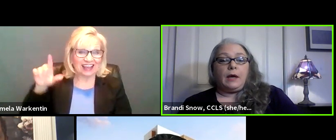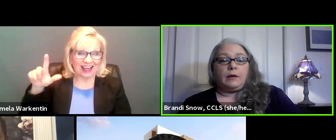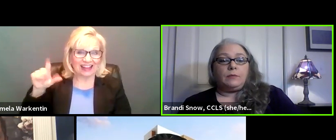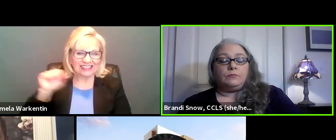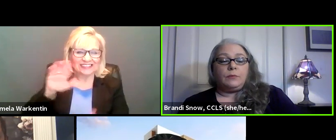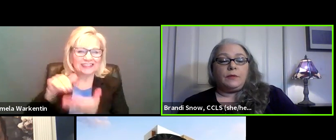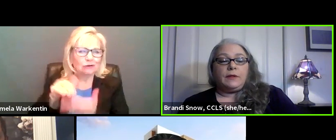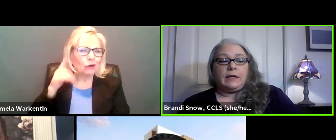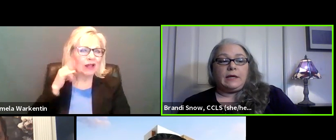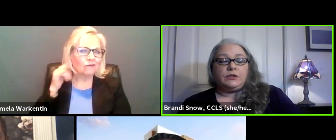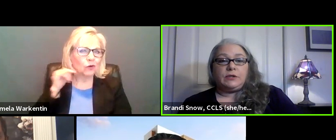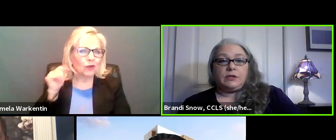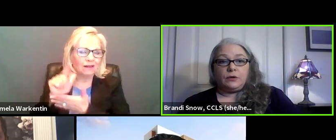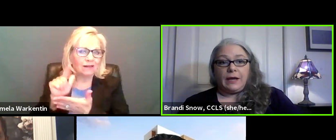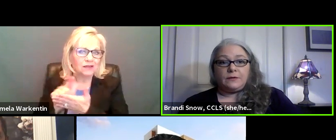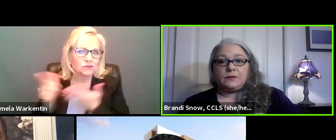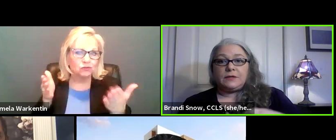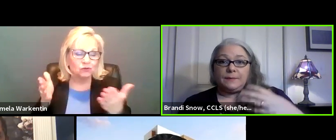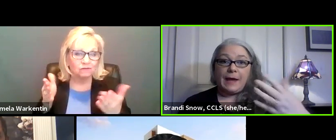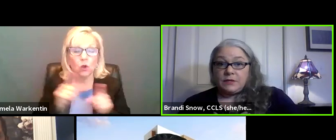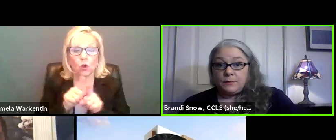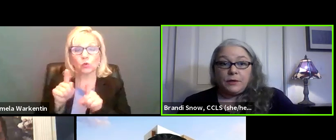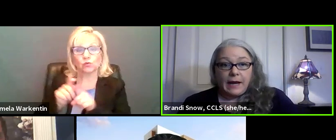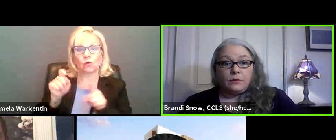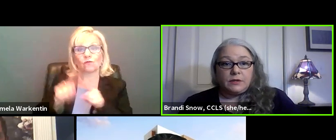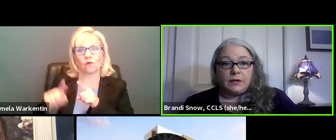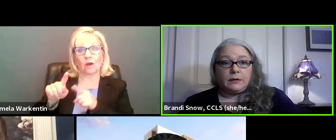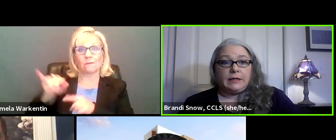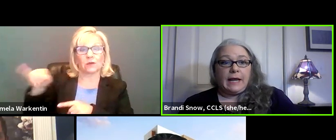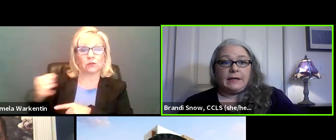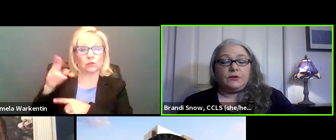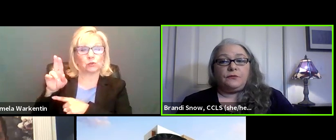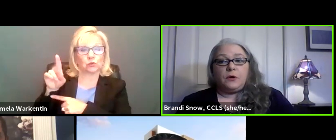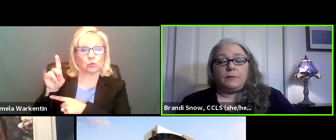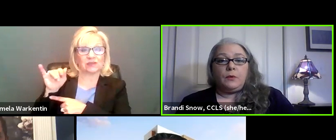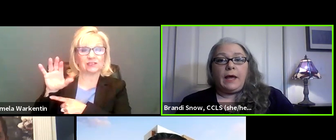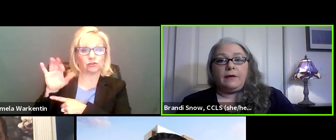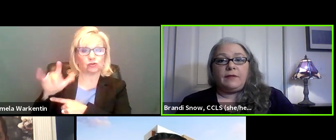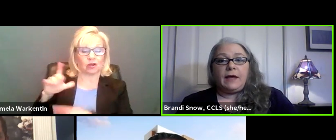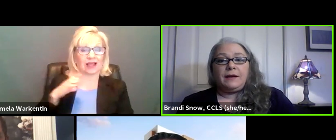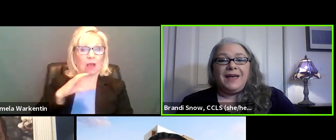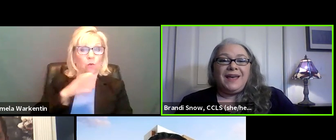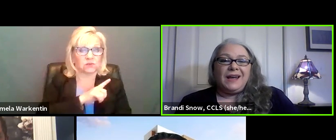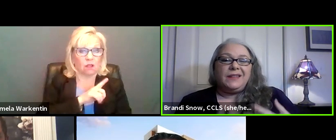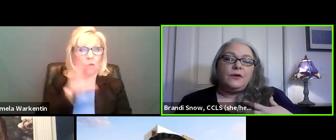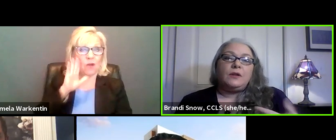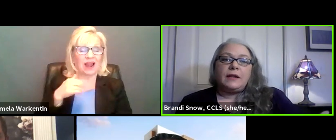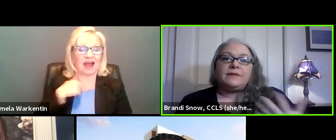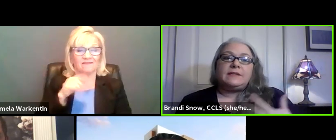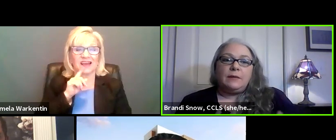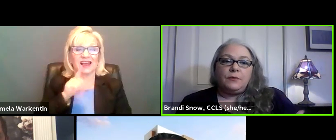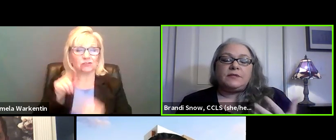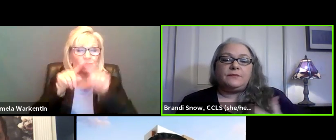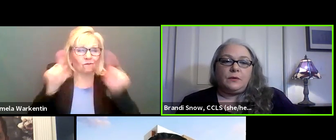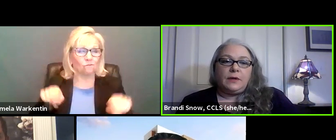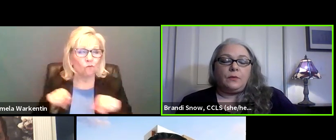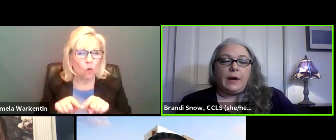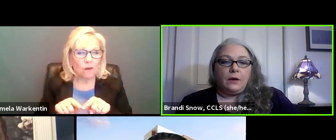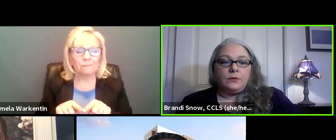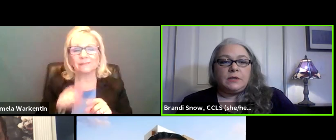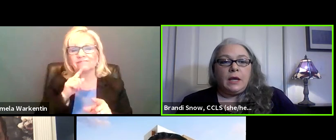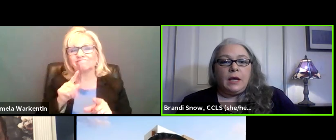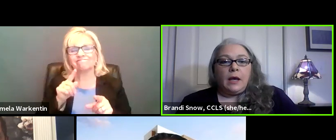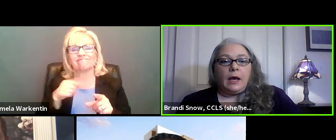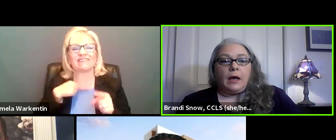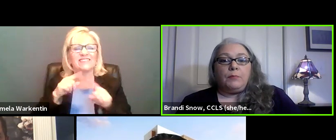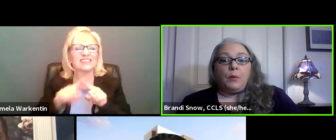from the Judicial Council is about to put out an answer form that will have that. And there are a lot of samples floating